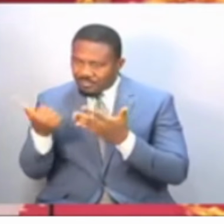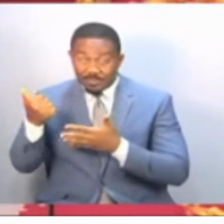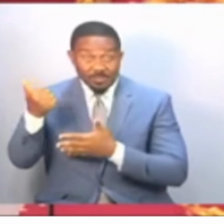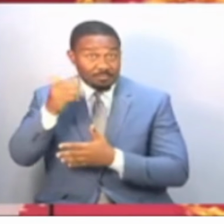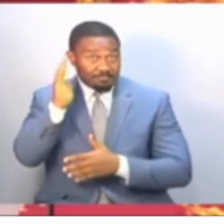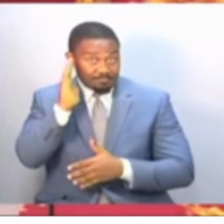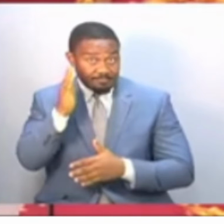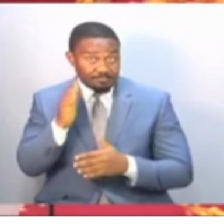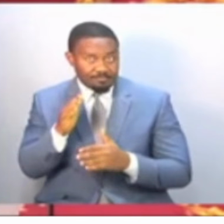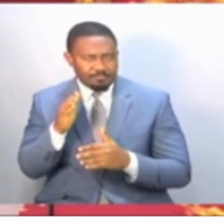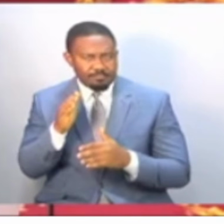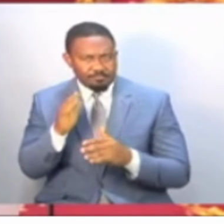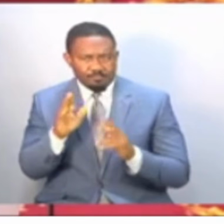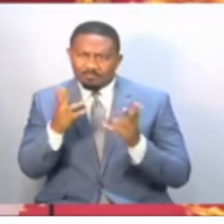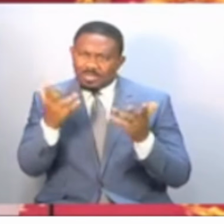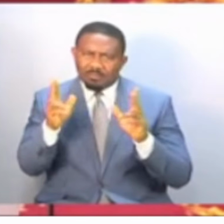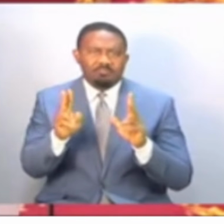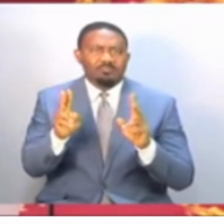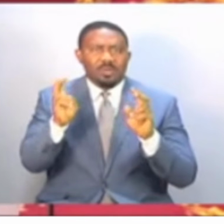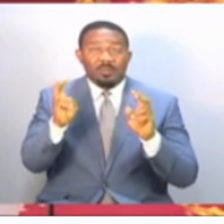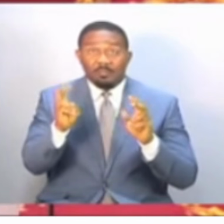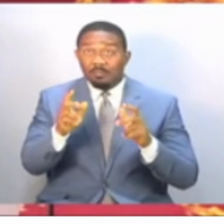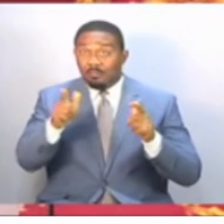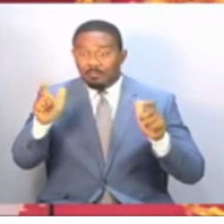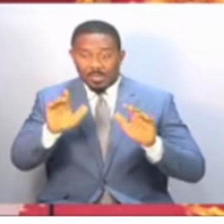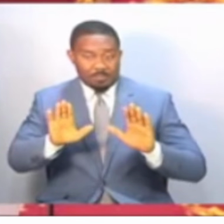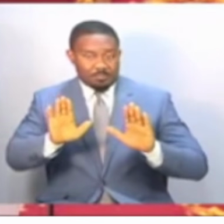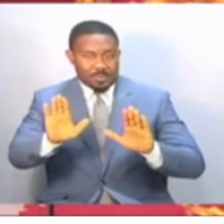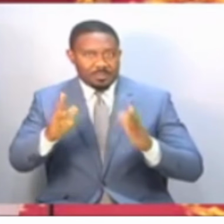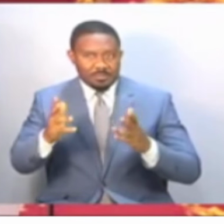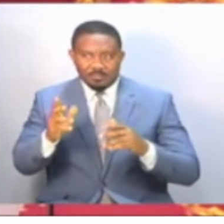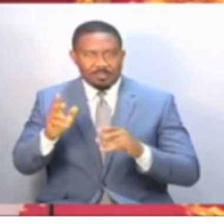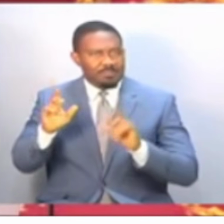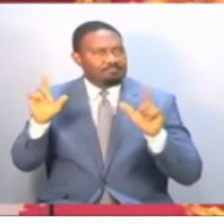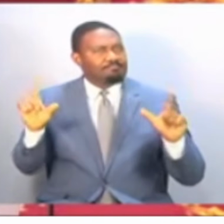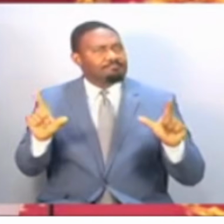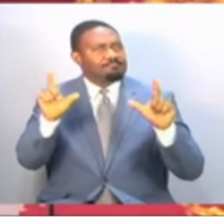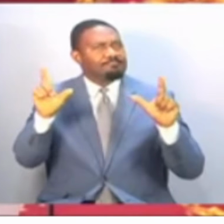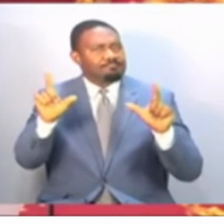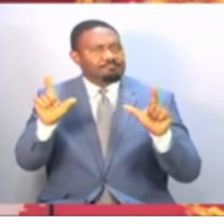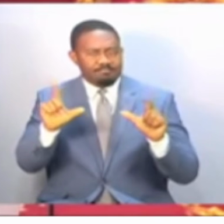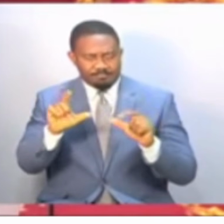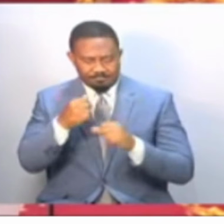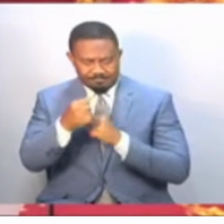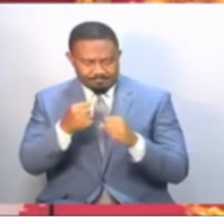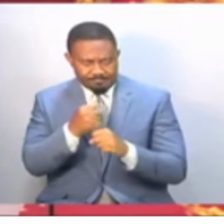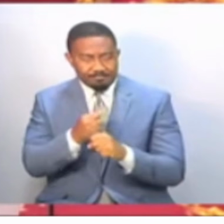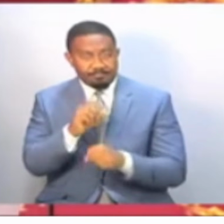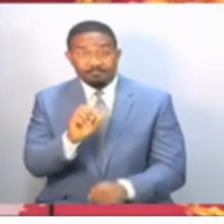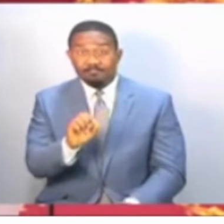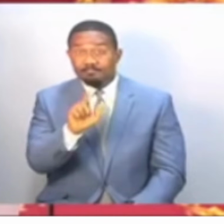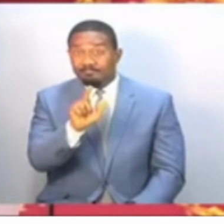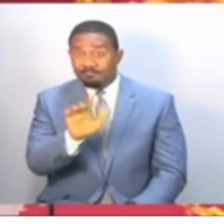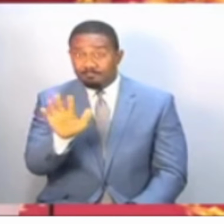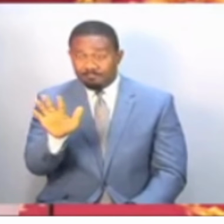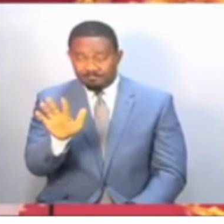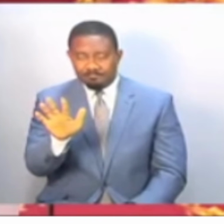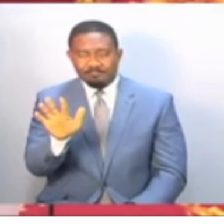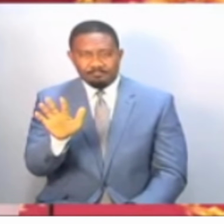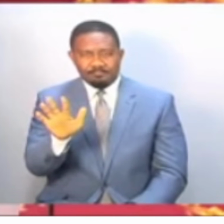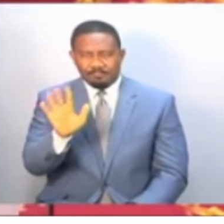Through the Big Push infrastructure program, launched in 2025, the government is investing